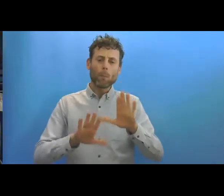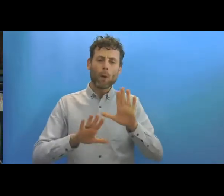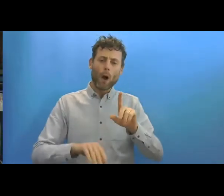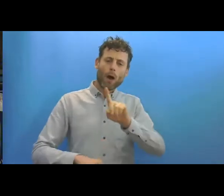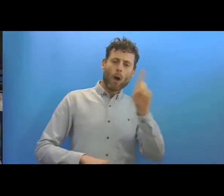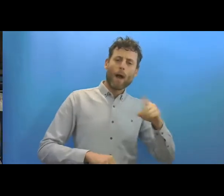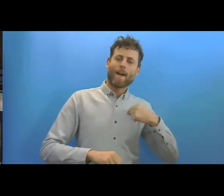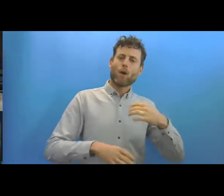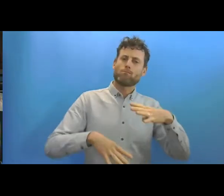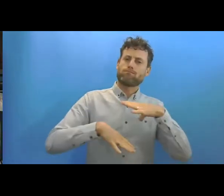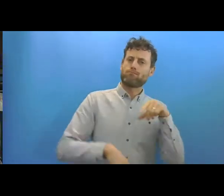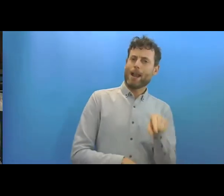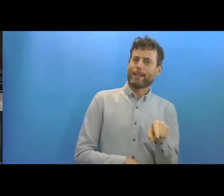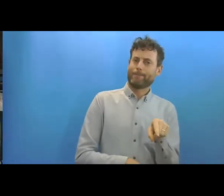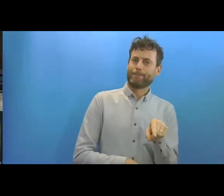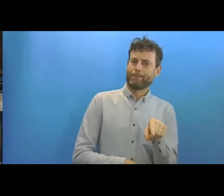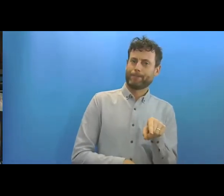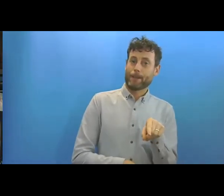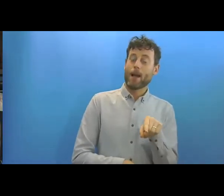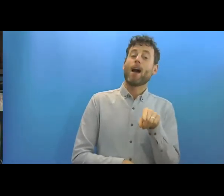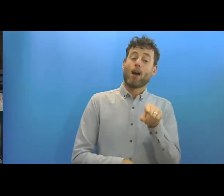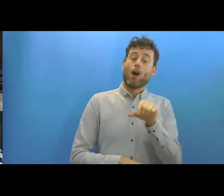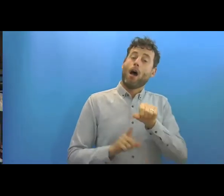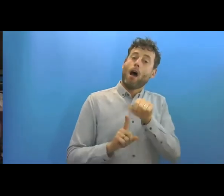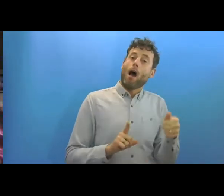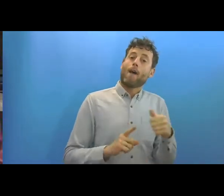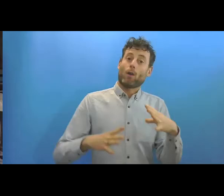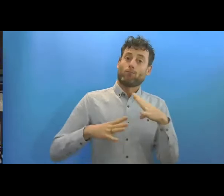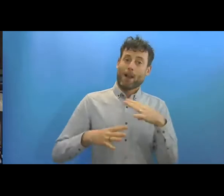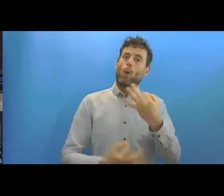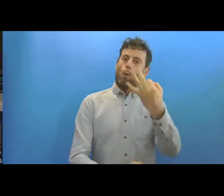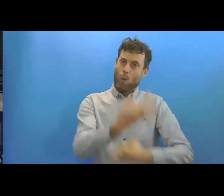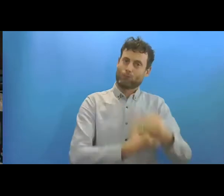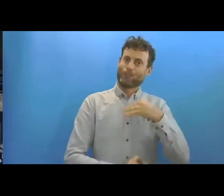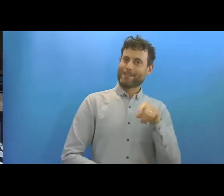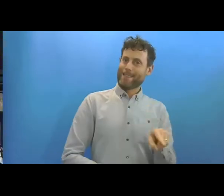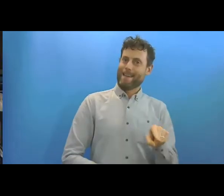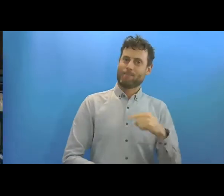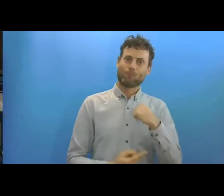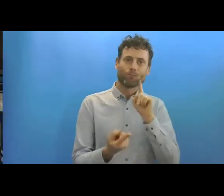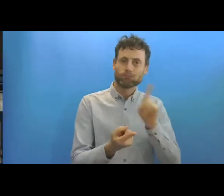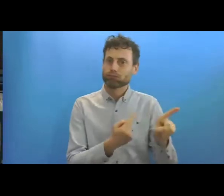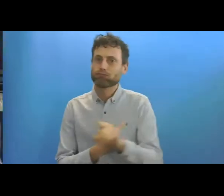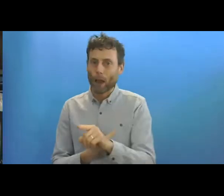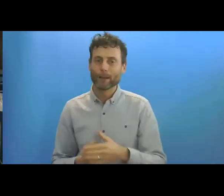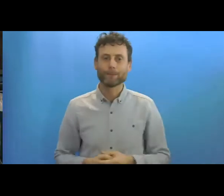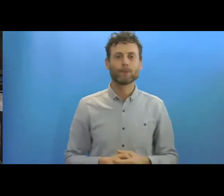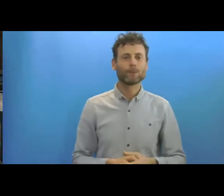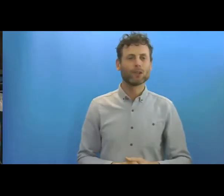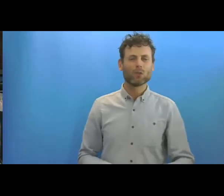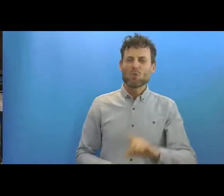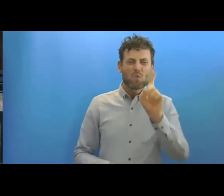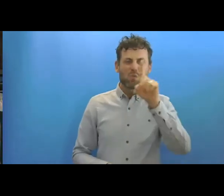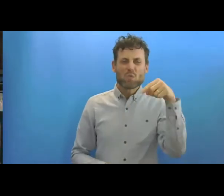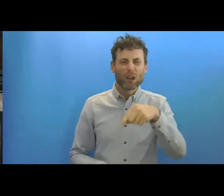that break it's all about answering the questions that you have. So what is